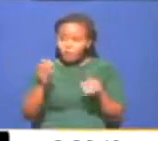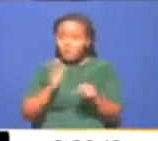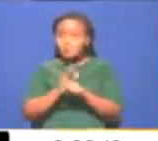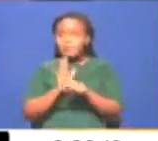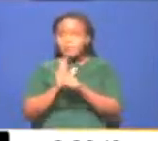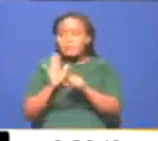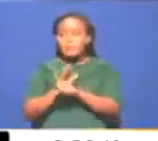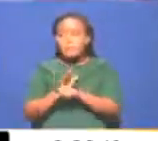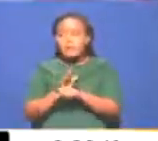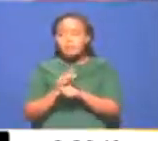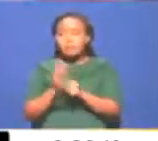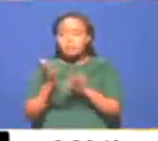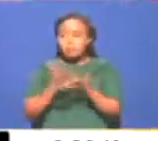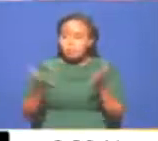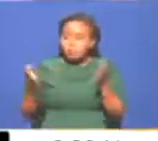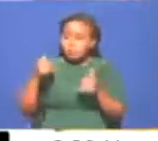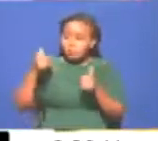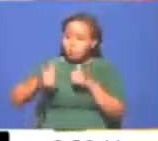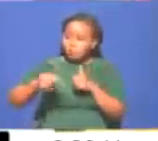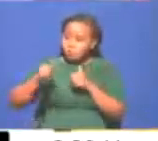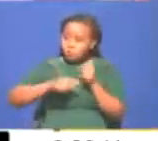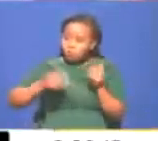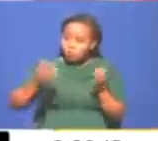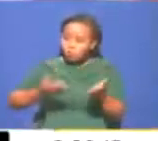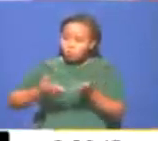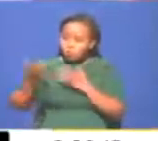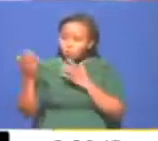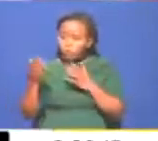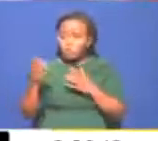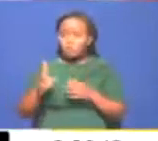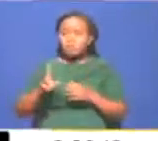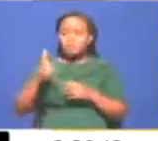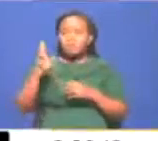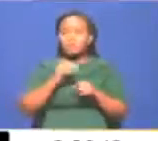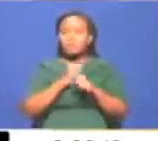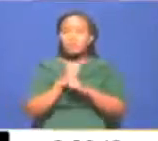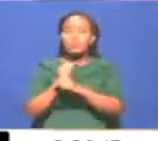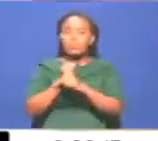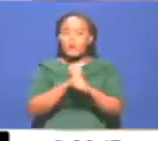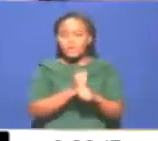Uhuru Park of festivities here, like bouncy castles,